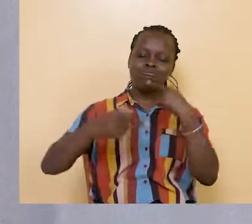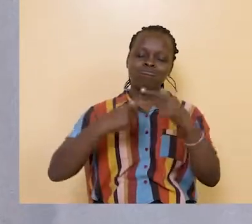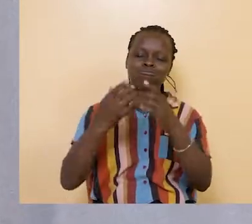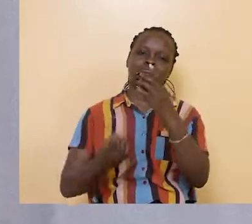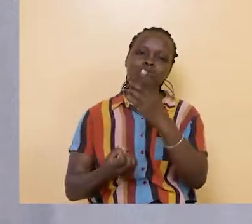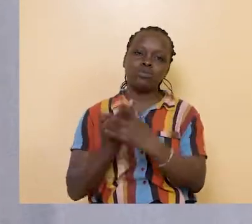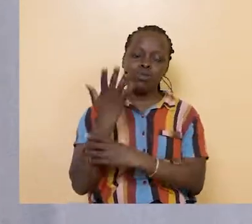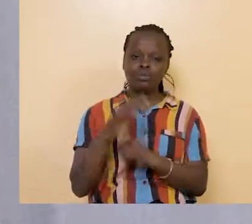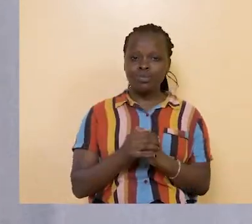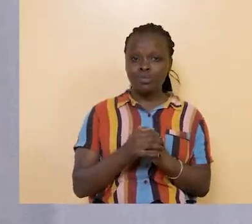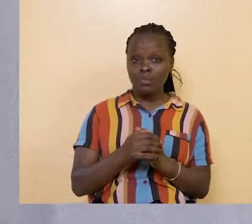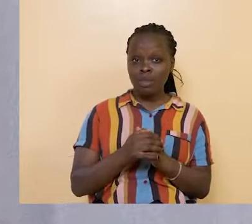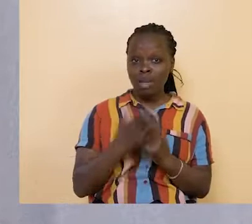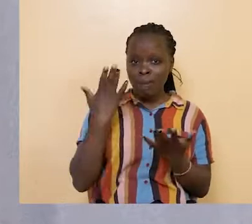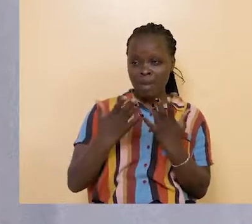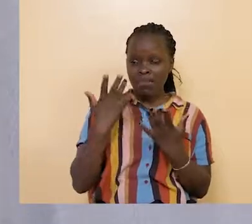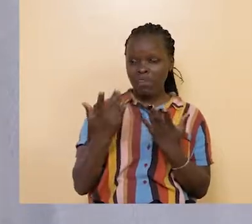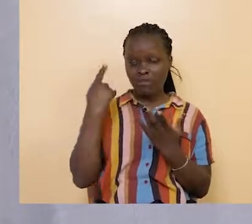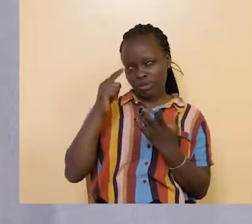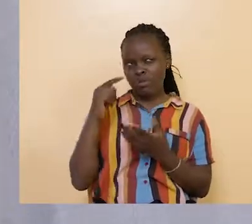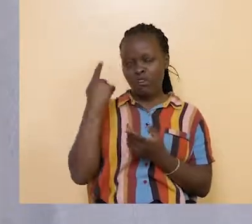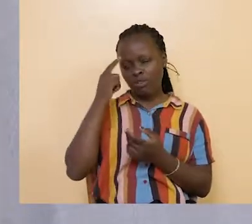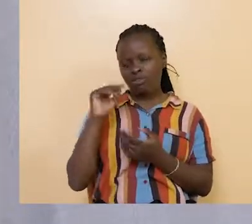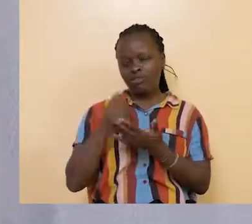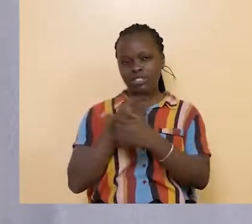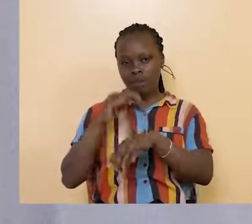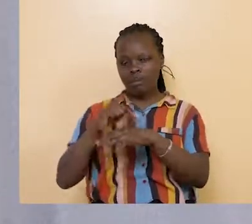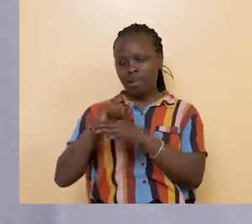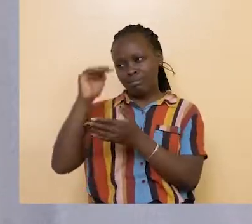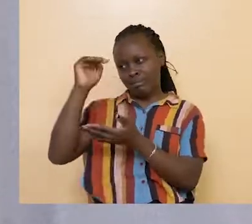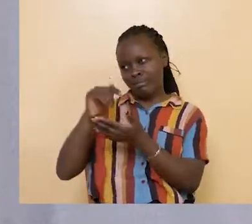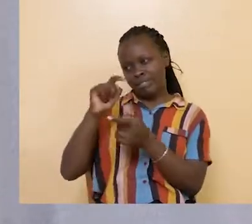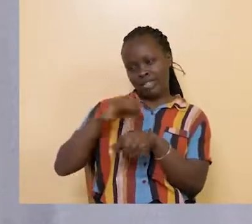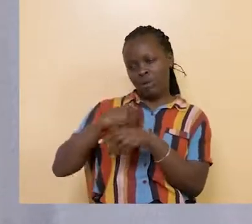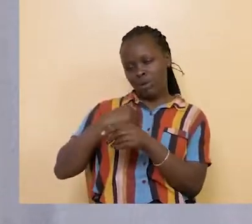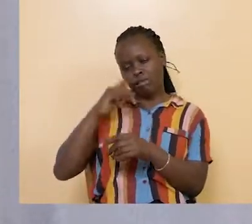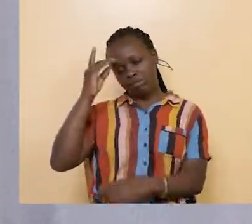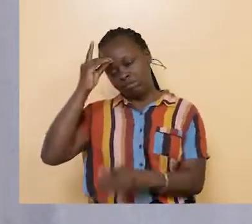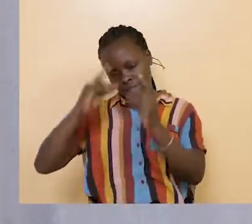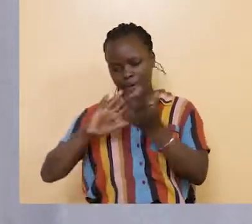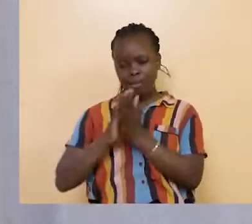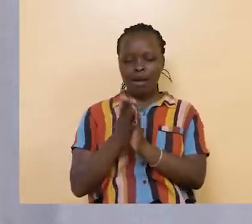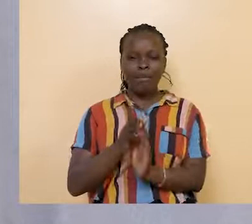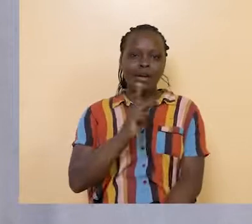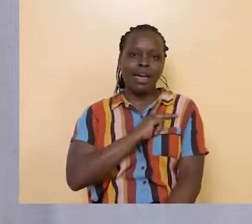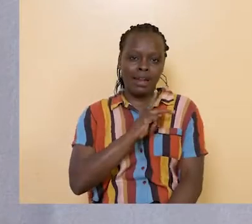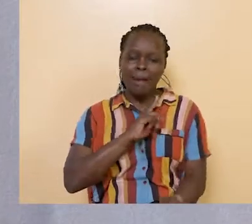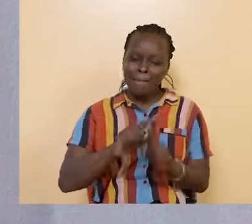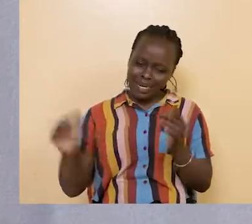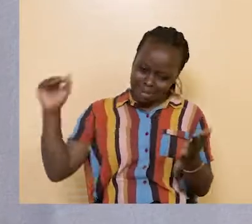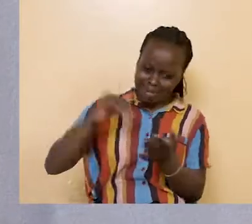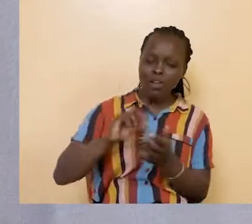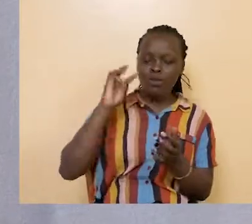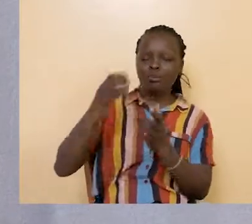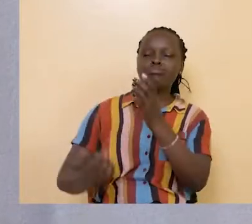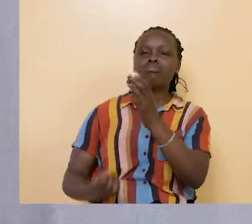ugly head. They might be cooled down for a moment when we try to be kind and empathetic and inclusive, but they will rise their head